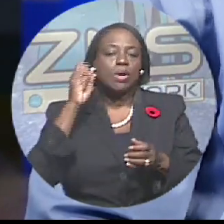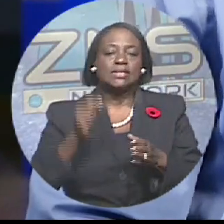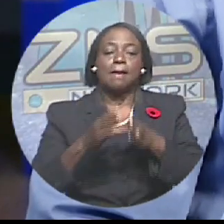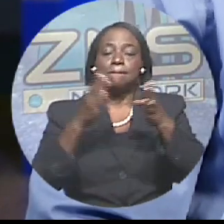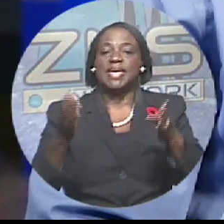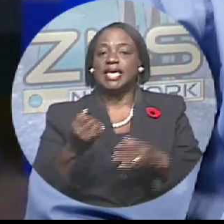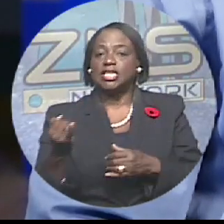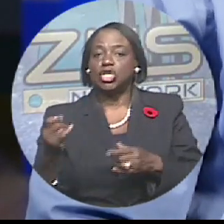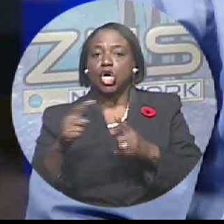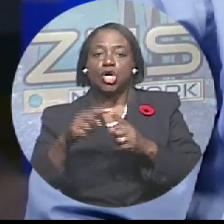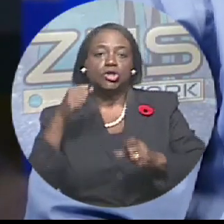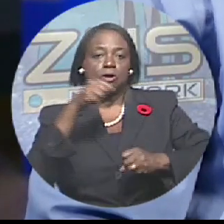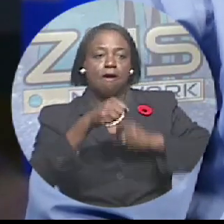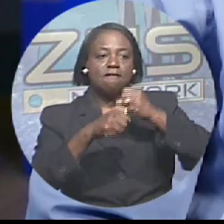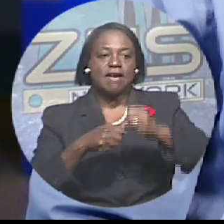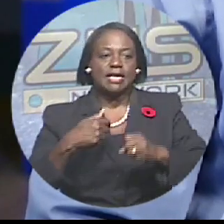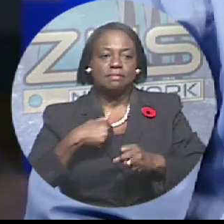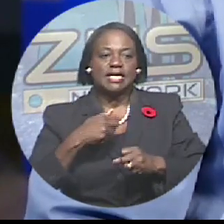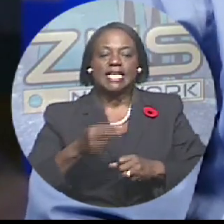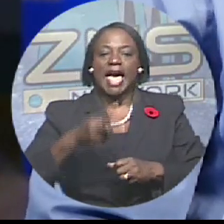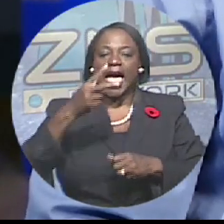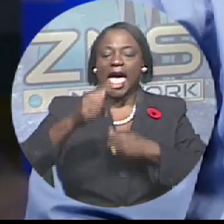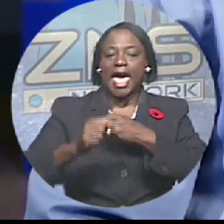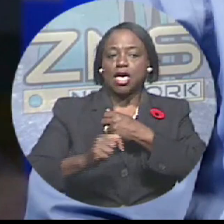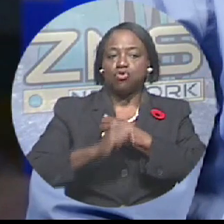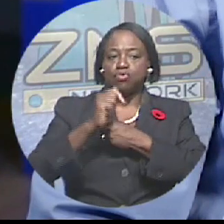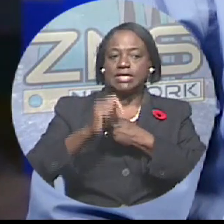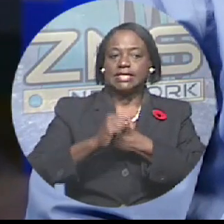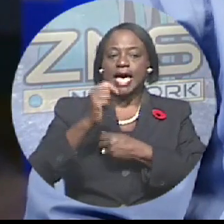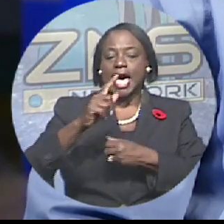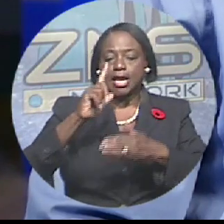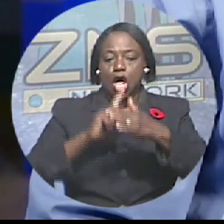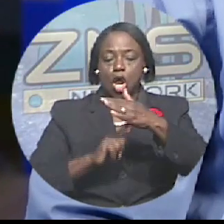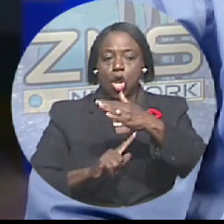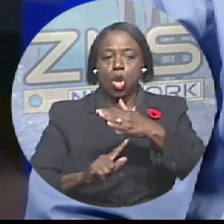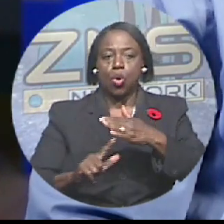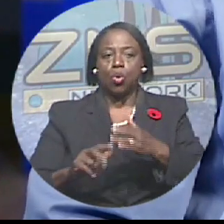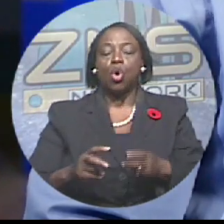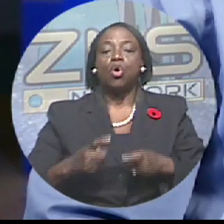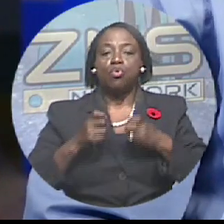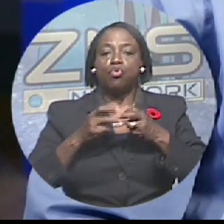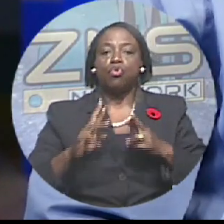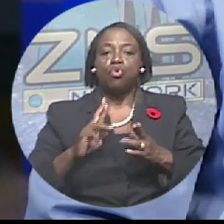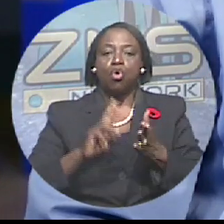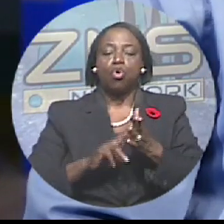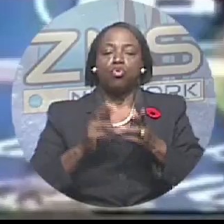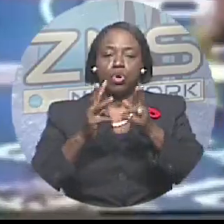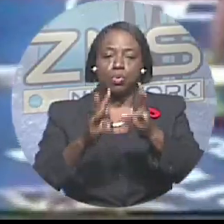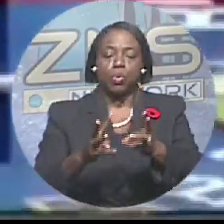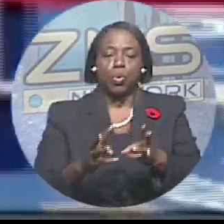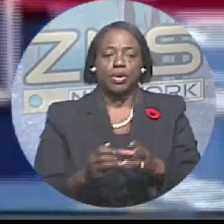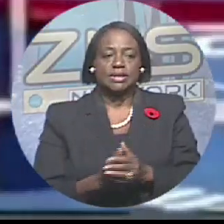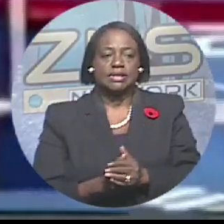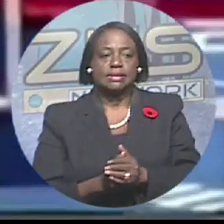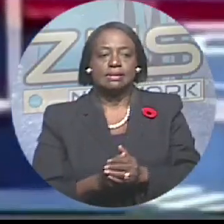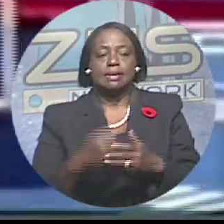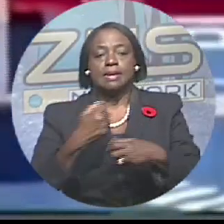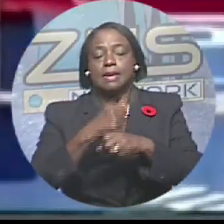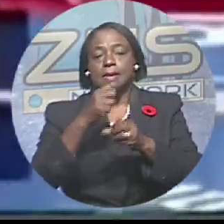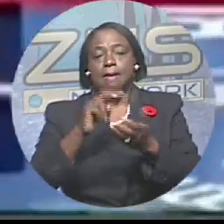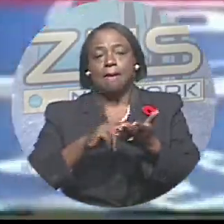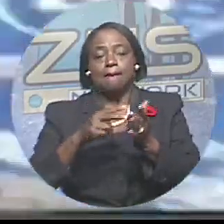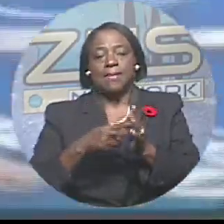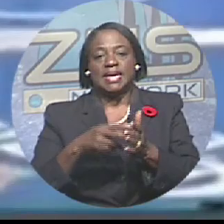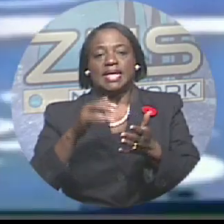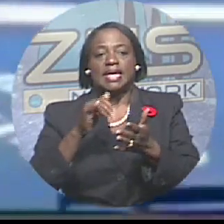to fight me would be a high risk and a very low reward. In the meaning that Toriano is